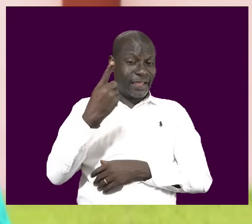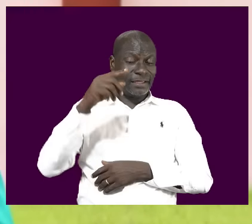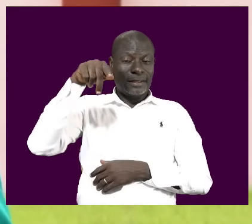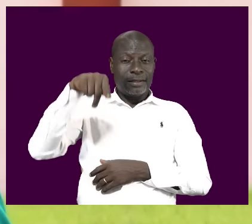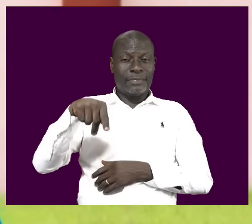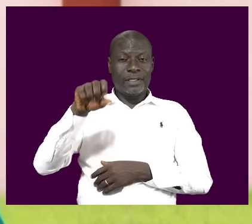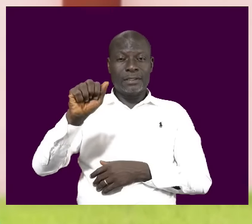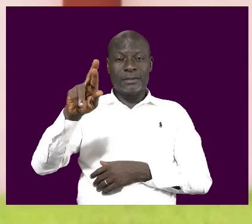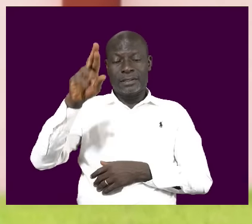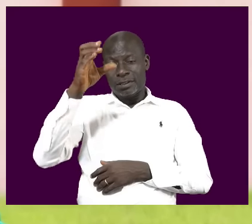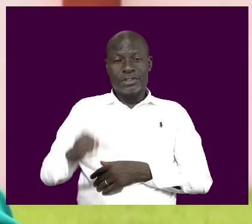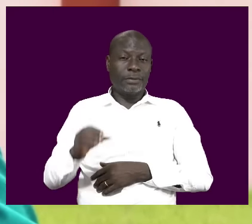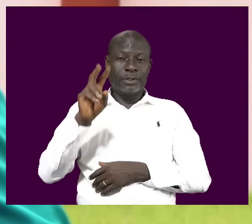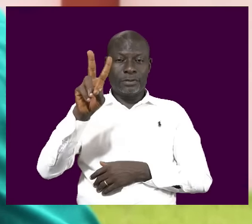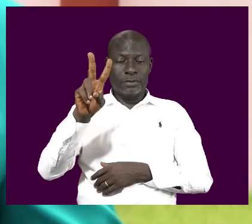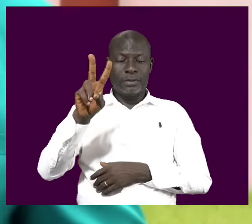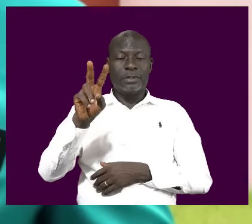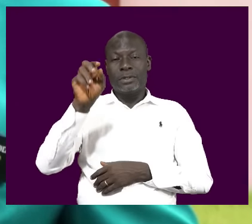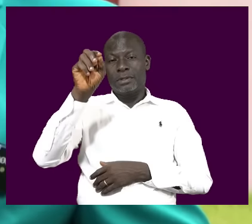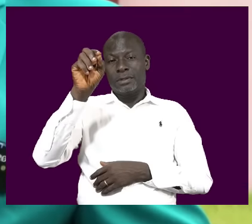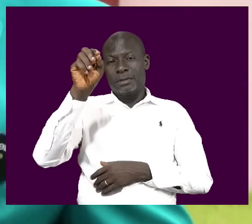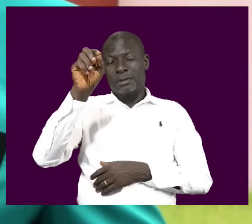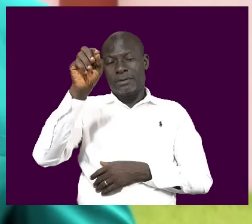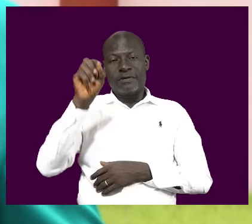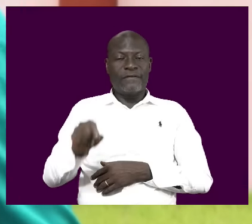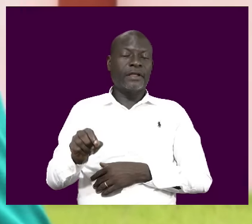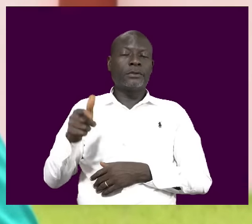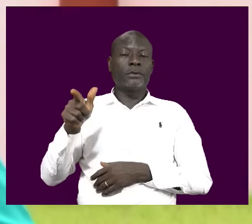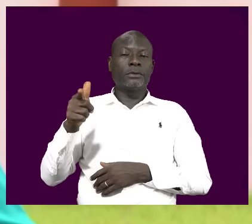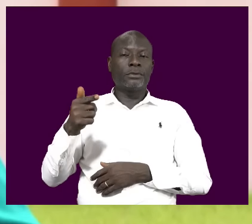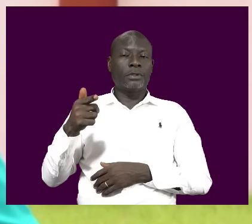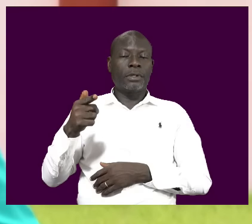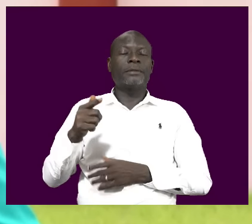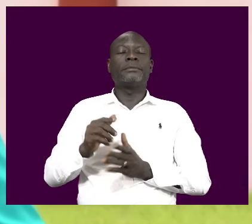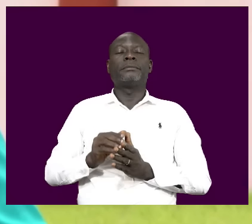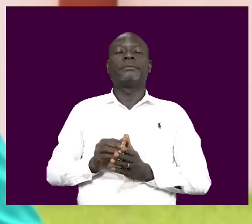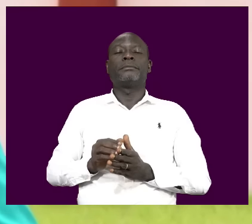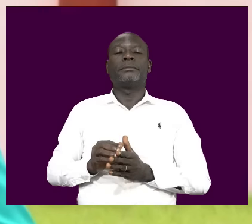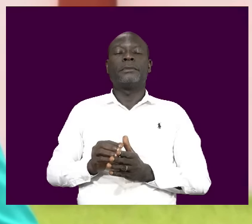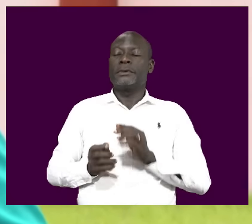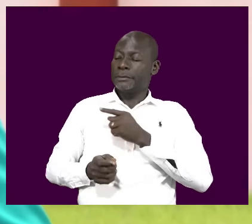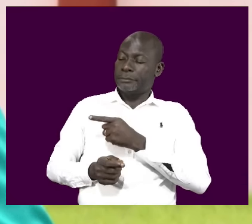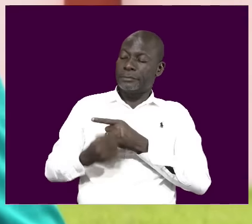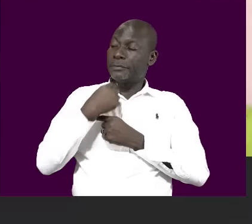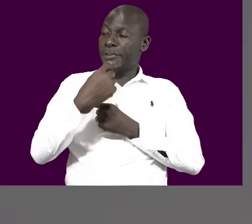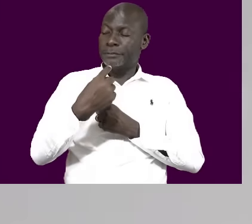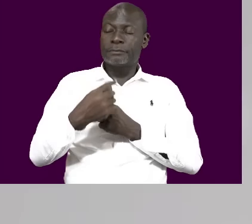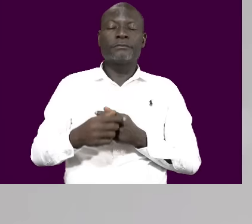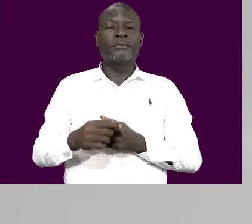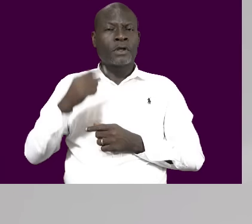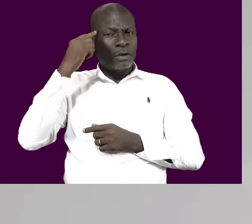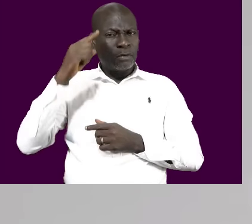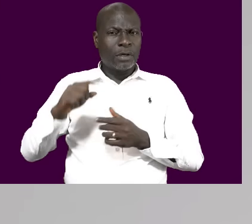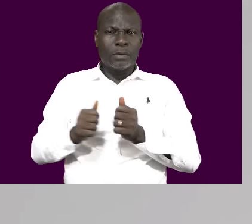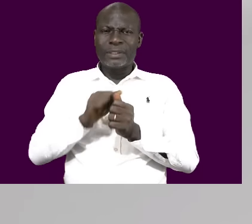ka kra bi e wo ho. First Peter chapter 2 and verse number 21 or say, For to this